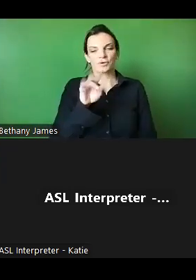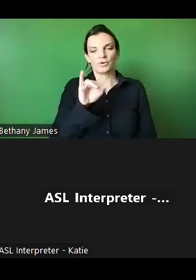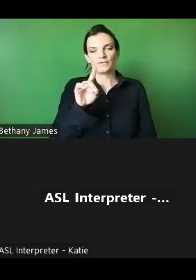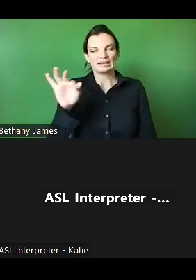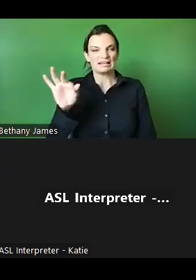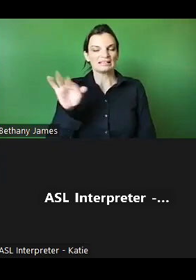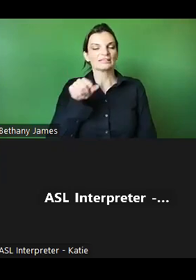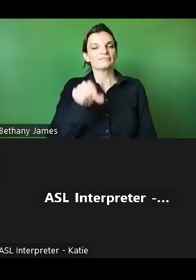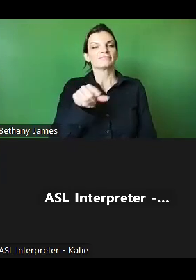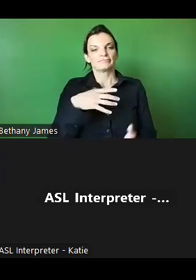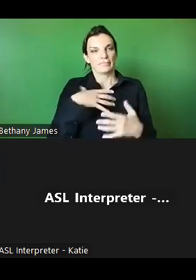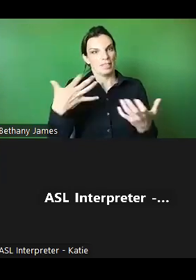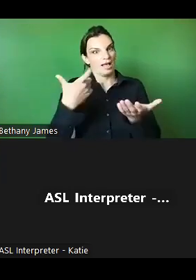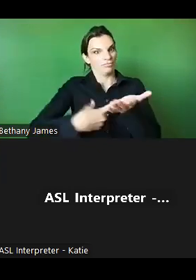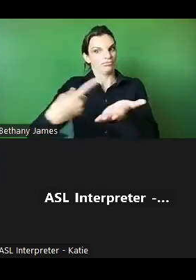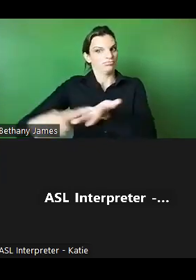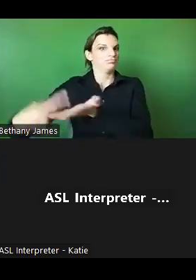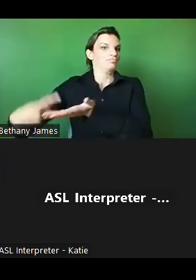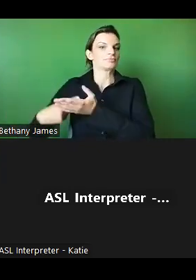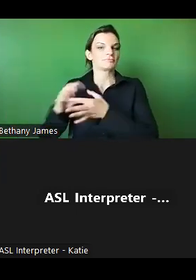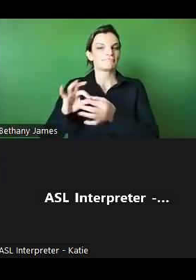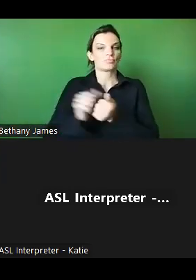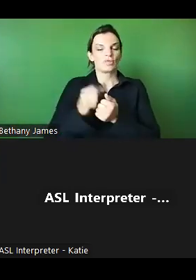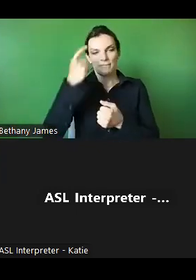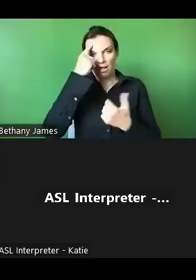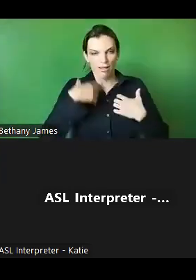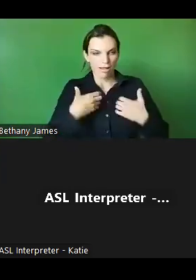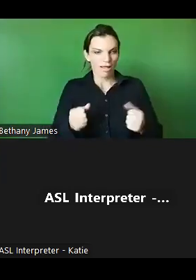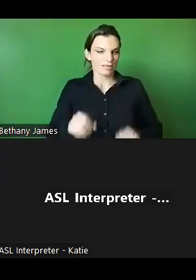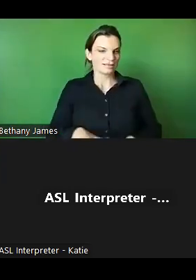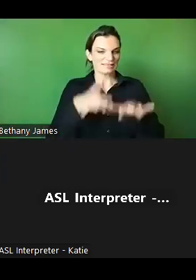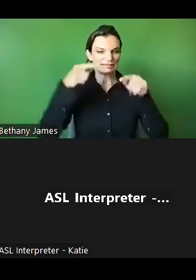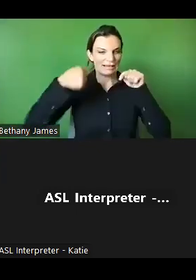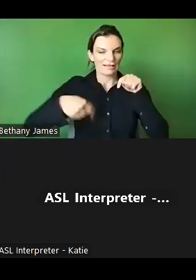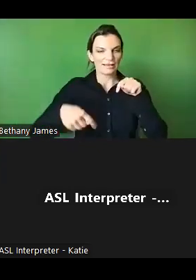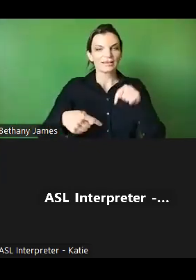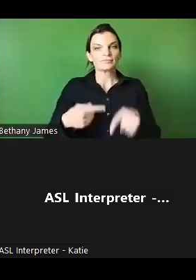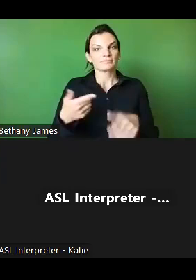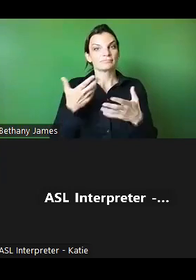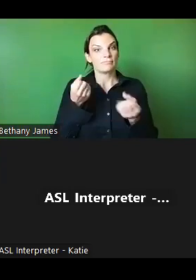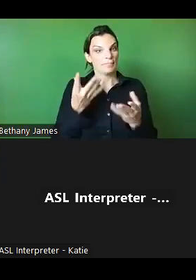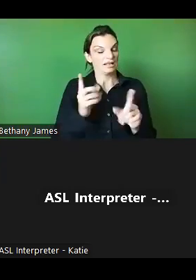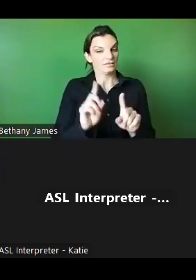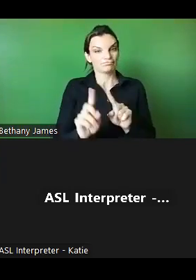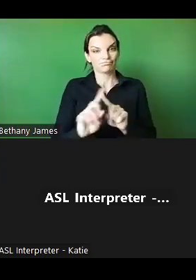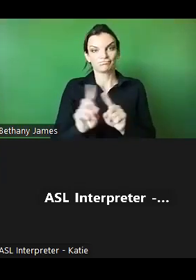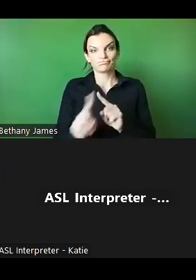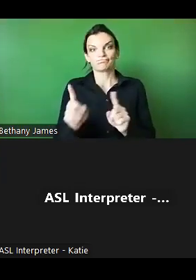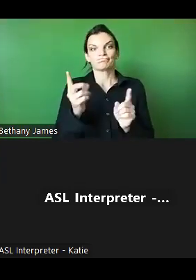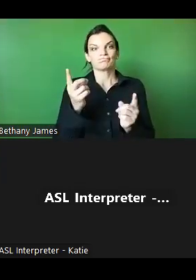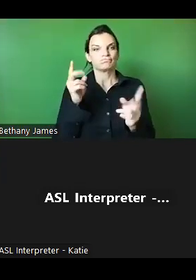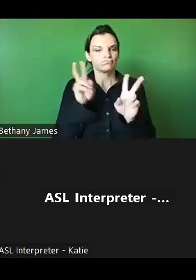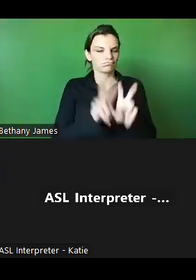and anxiety. But even before that happened, there were a lot of studies and reports written